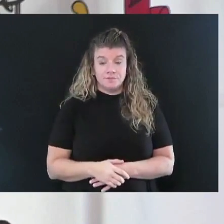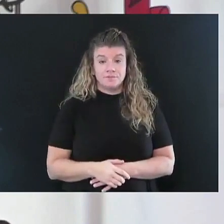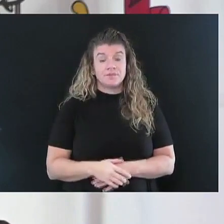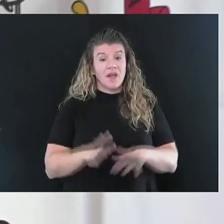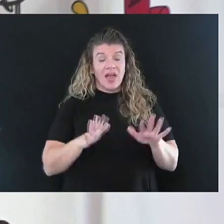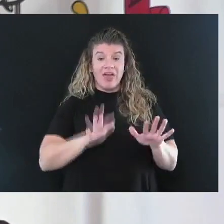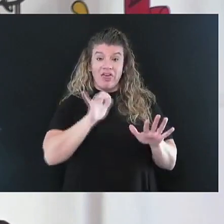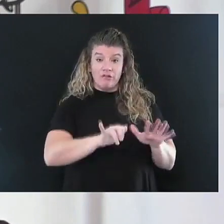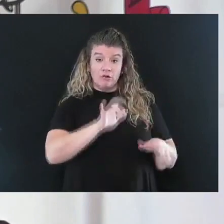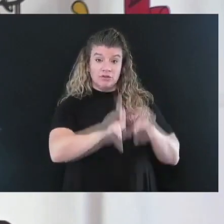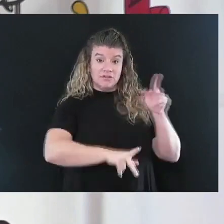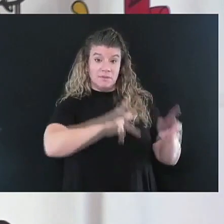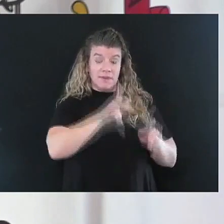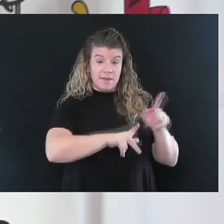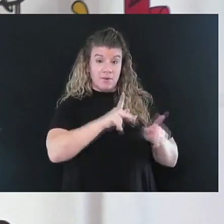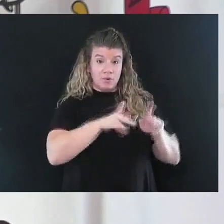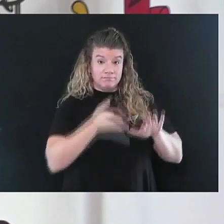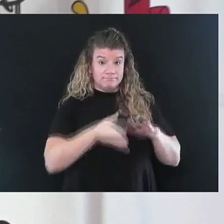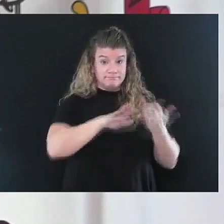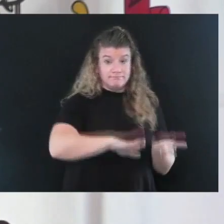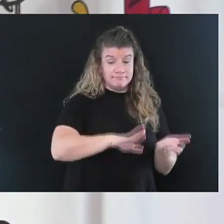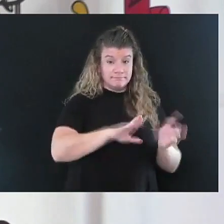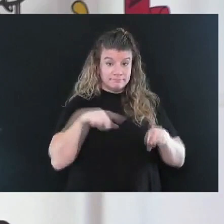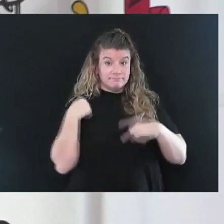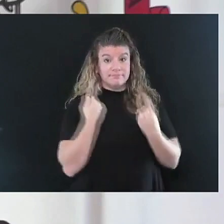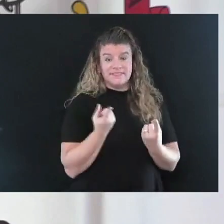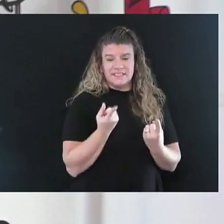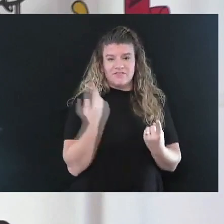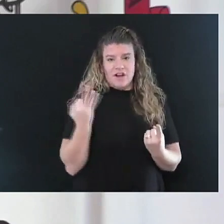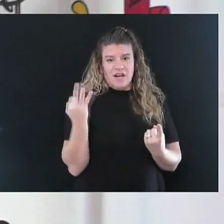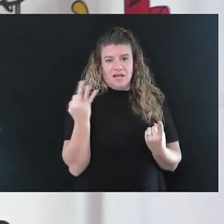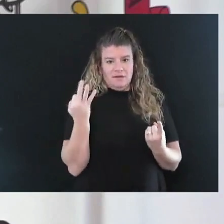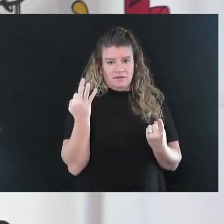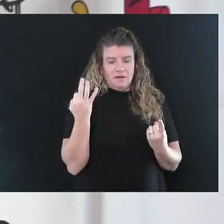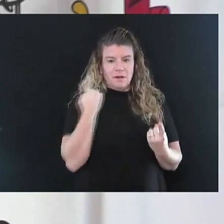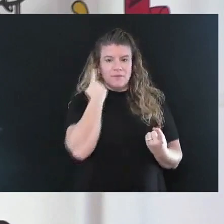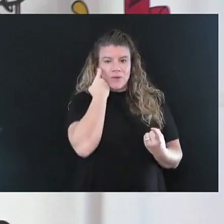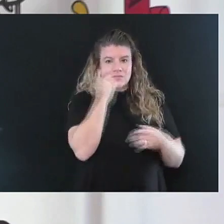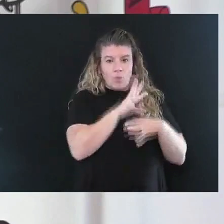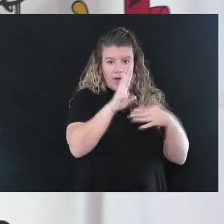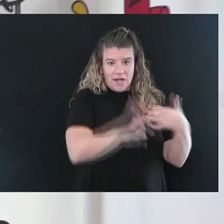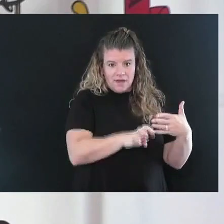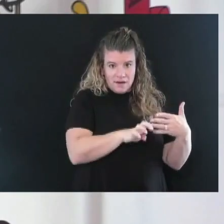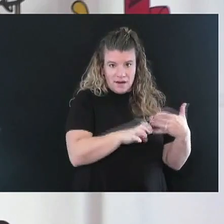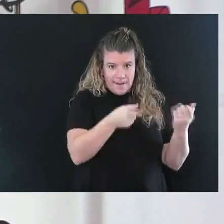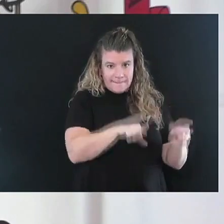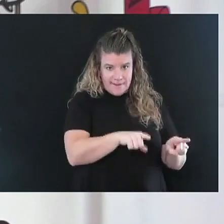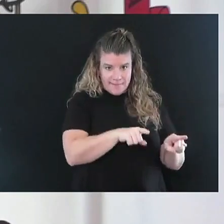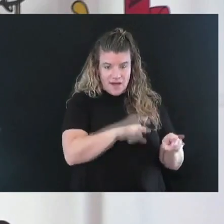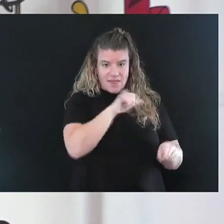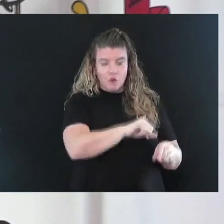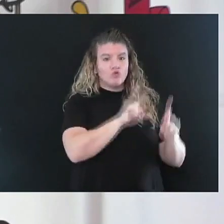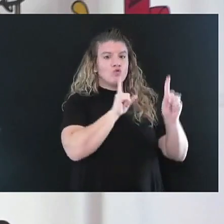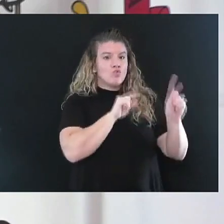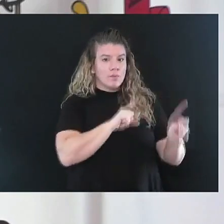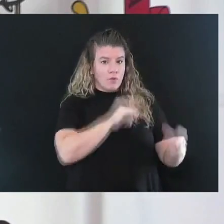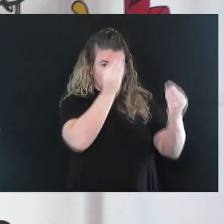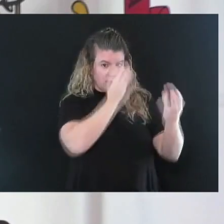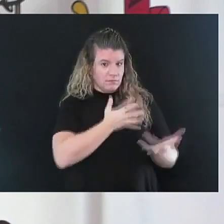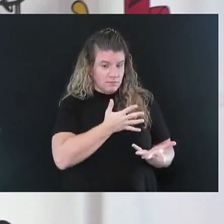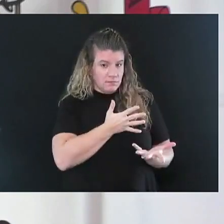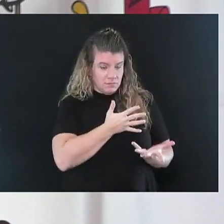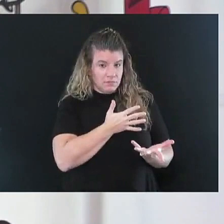those are the people that we've lost since, over the weekend, that have been reported to me, I